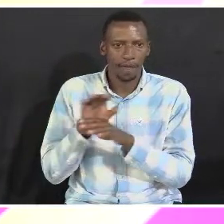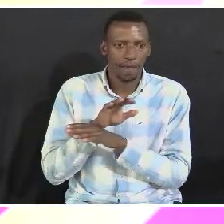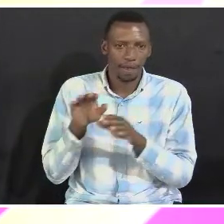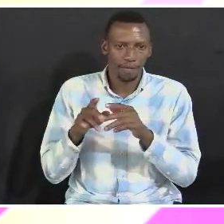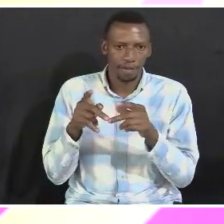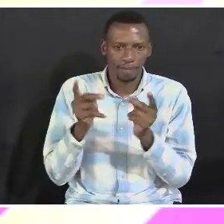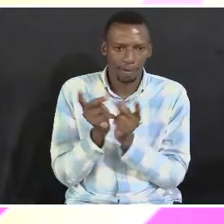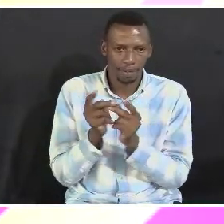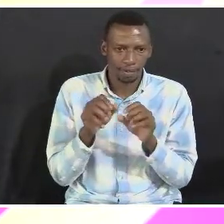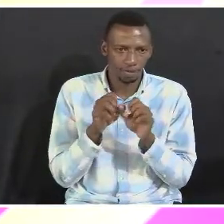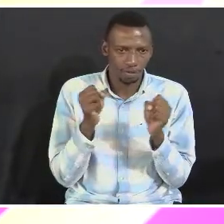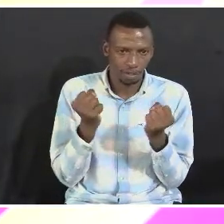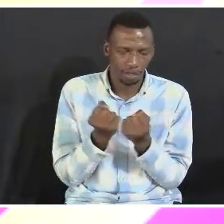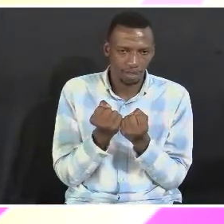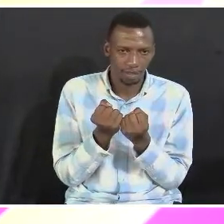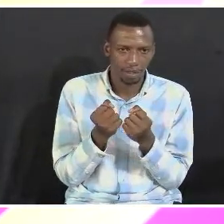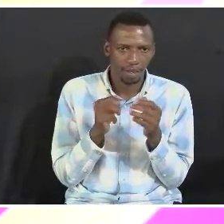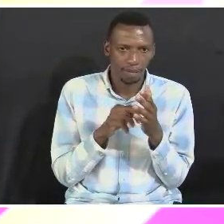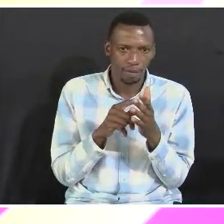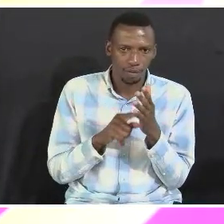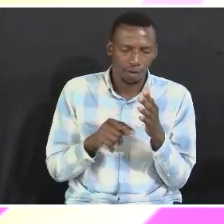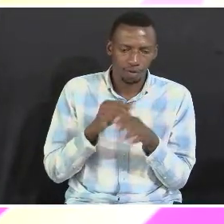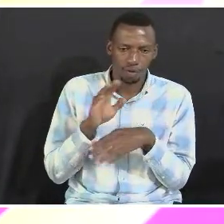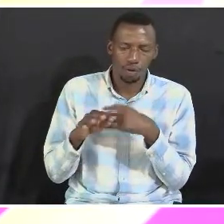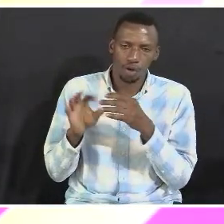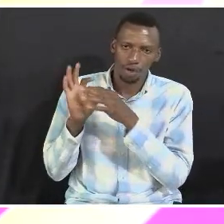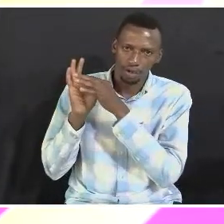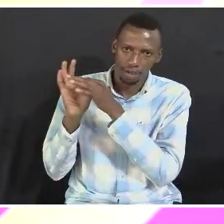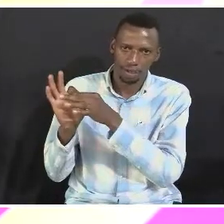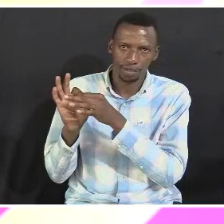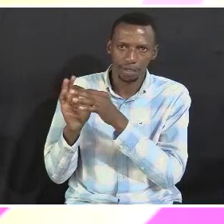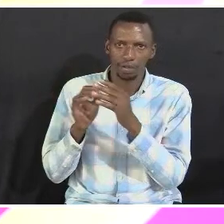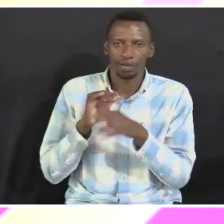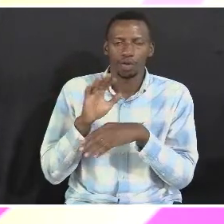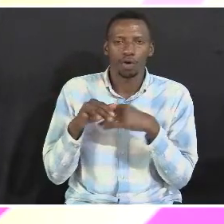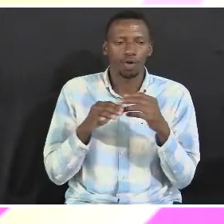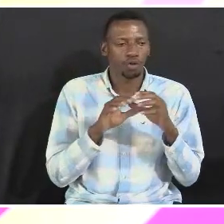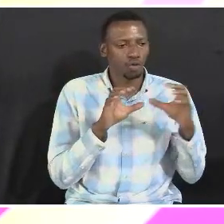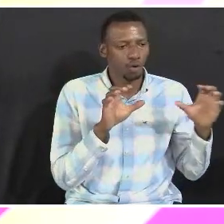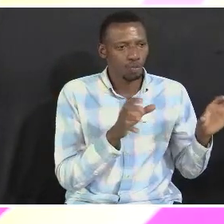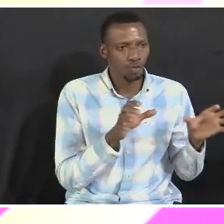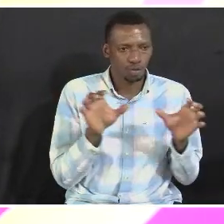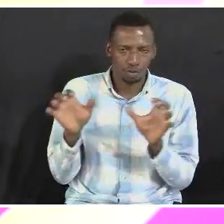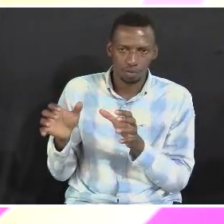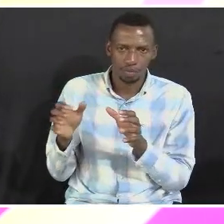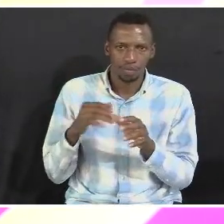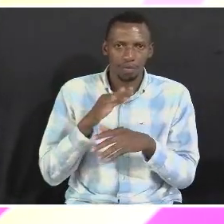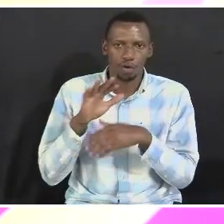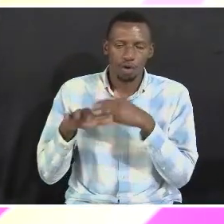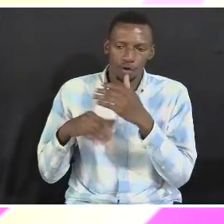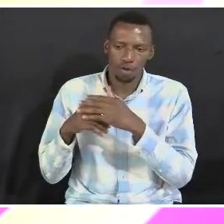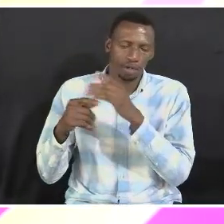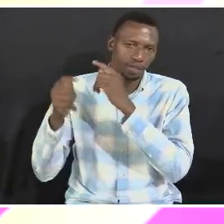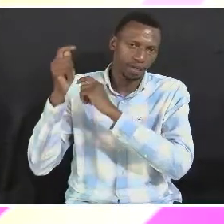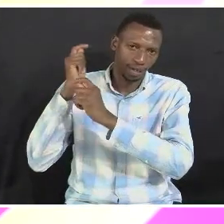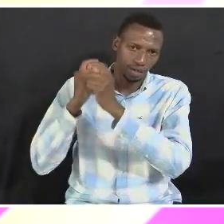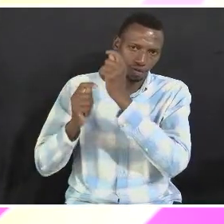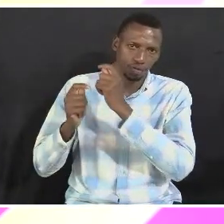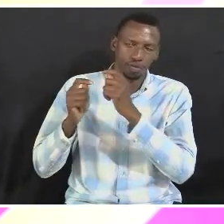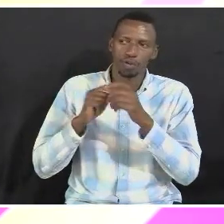Thus, all cultures, all communities, all traditions,